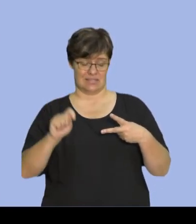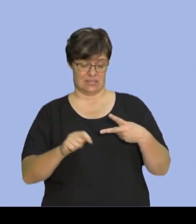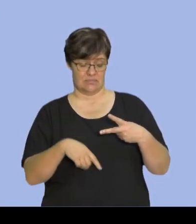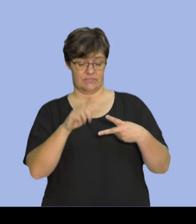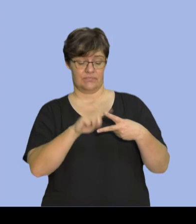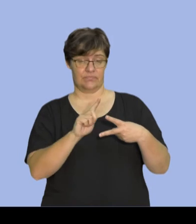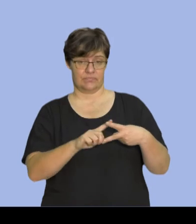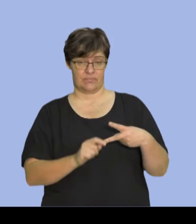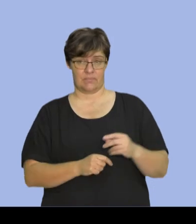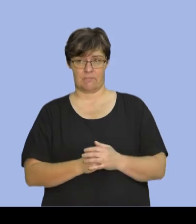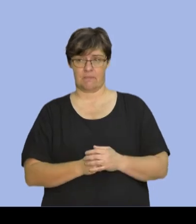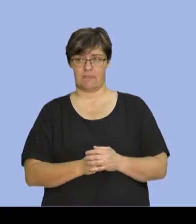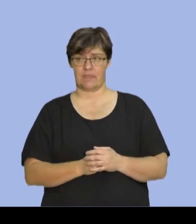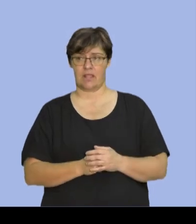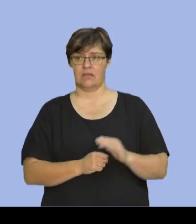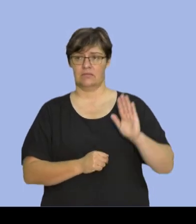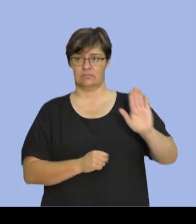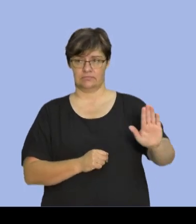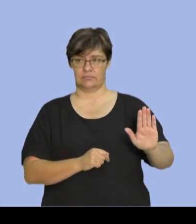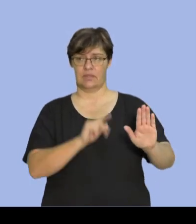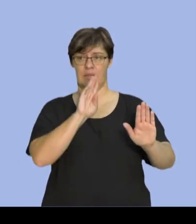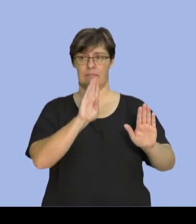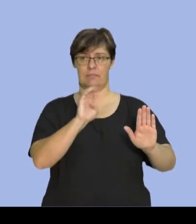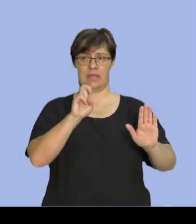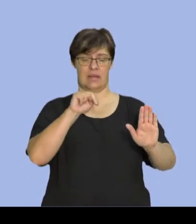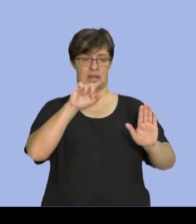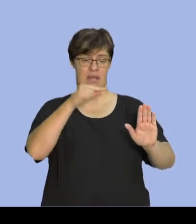mean. So I'll go back to benign